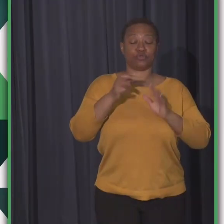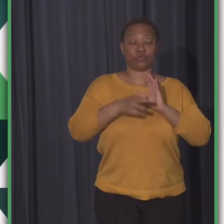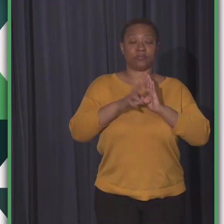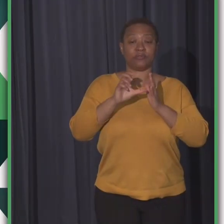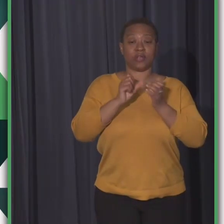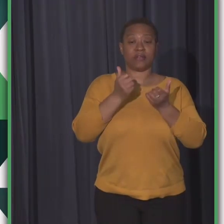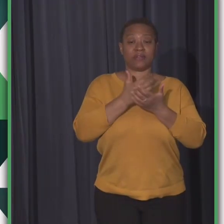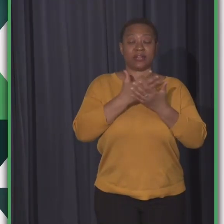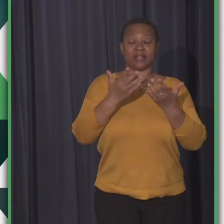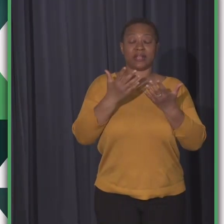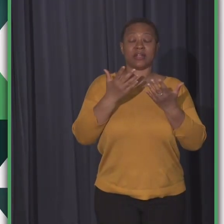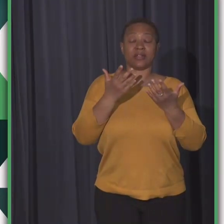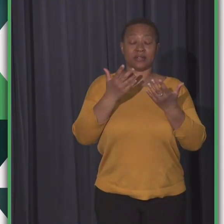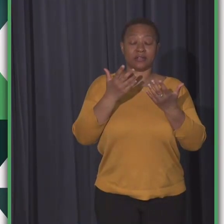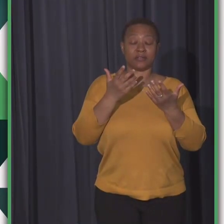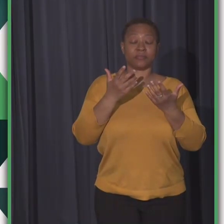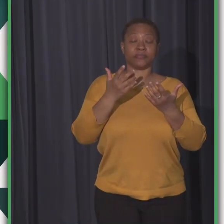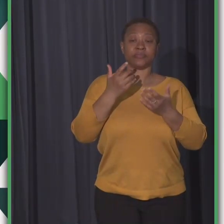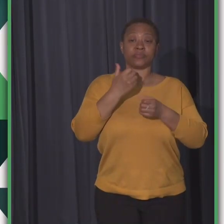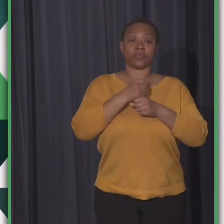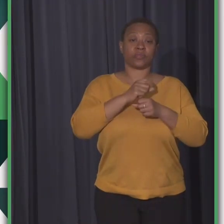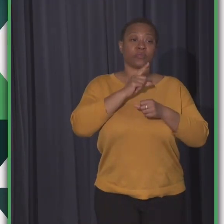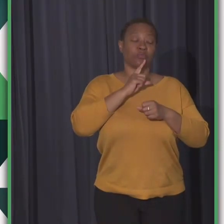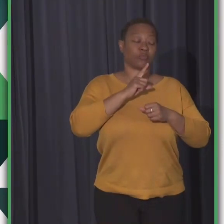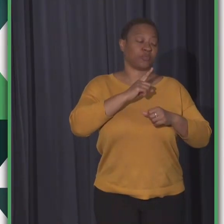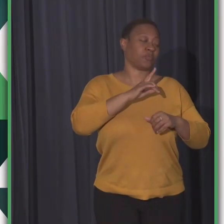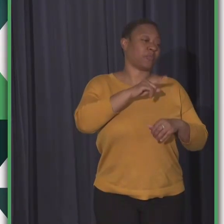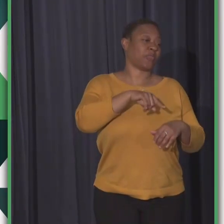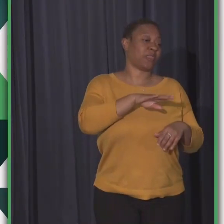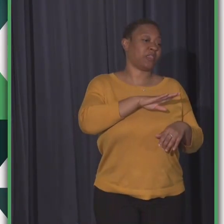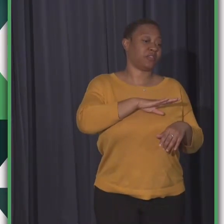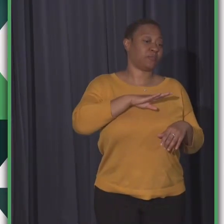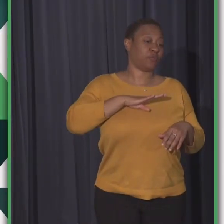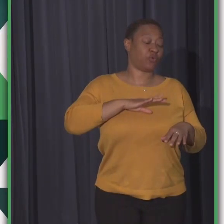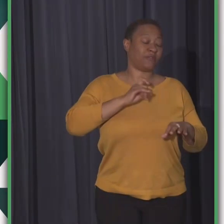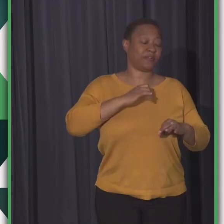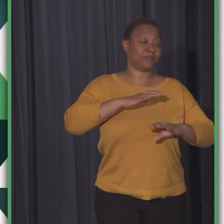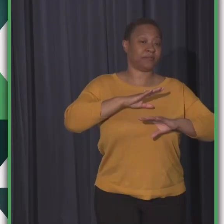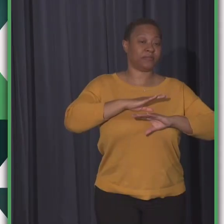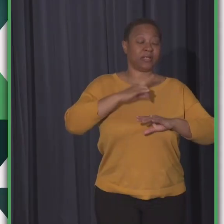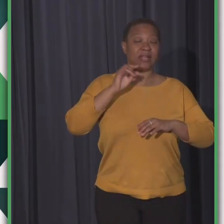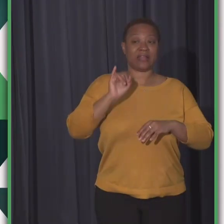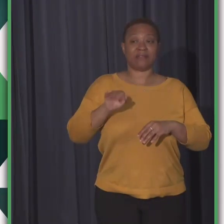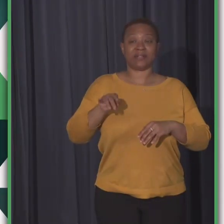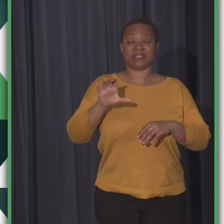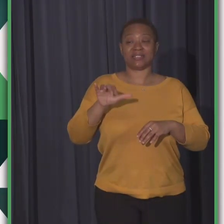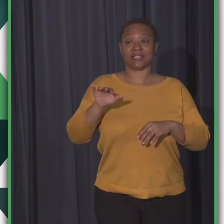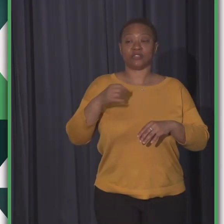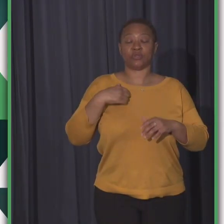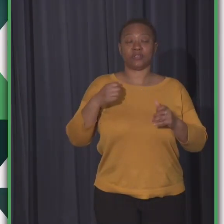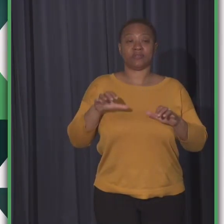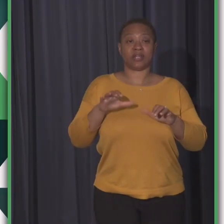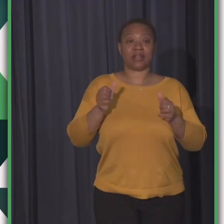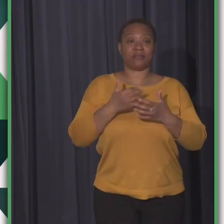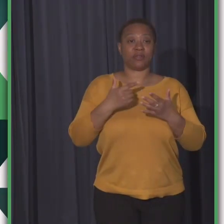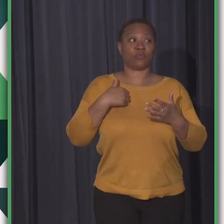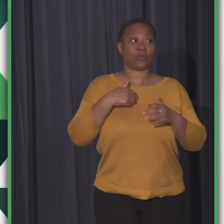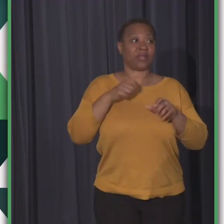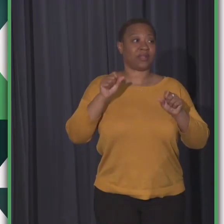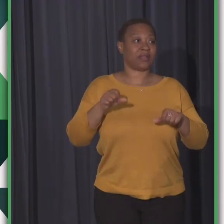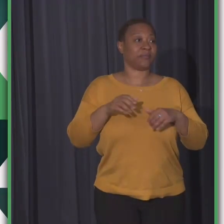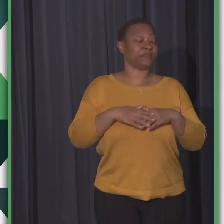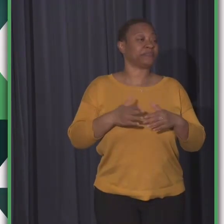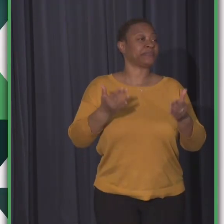time, if for anything to reassure this board that this is the case that I'm thinking of and that we've done everything that we can for. Okay, thank you very kindly. Next